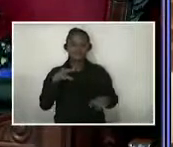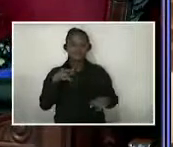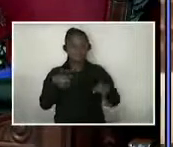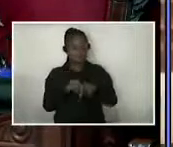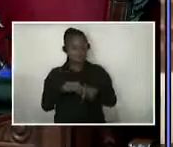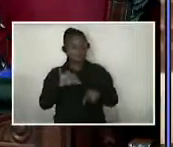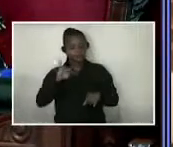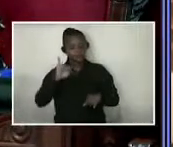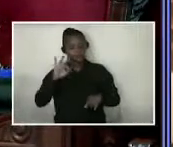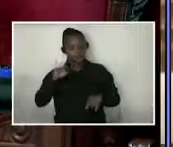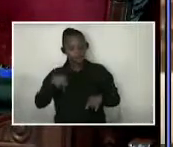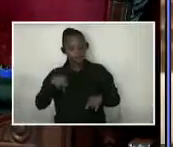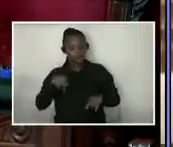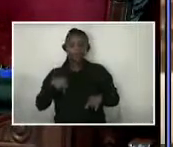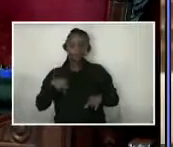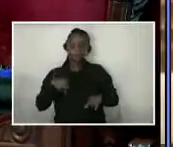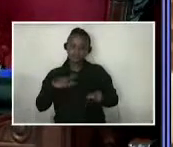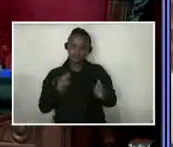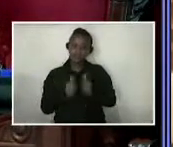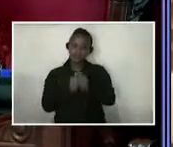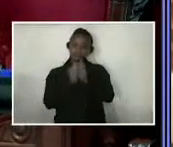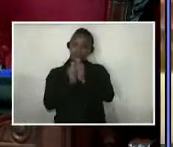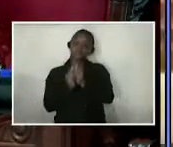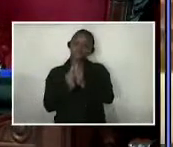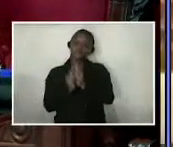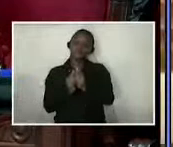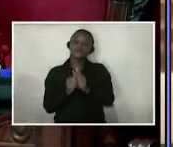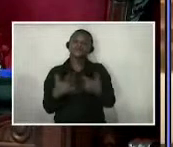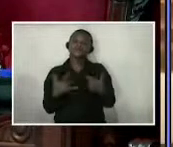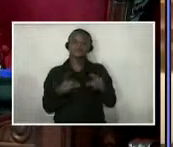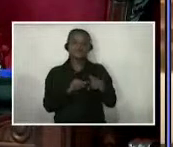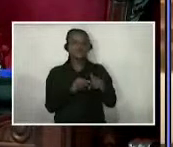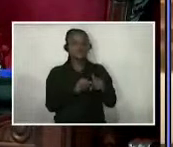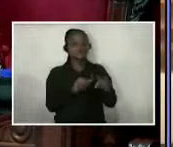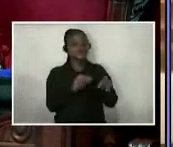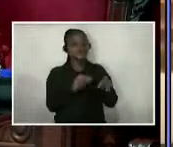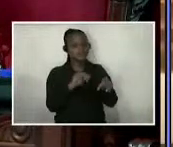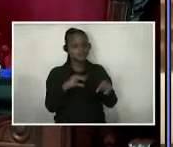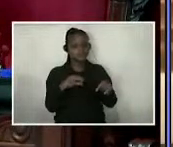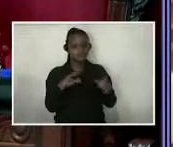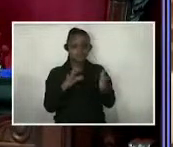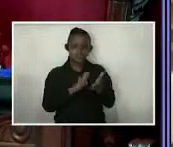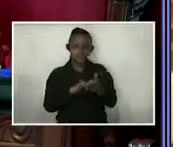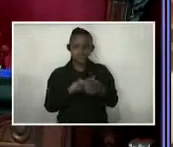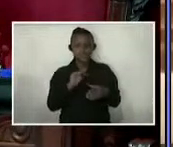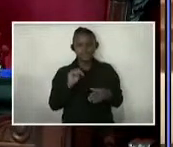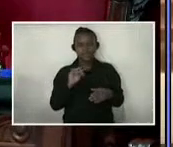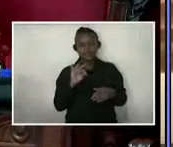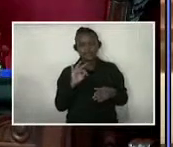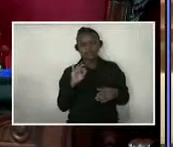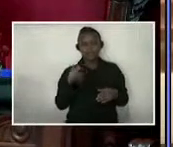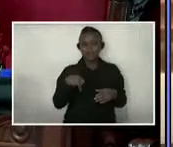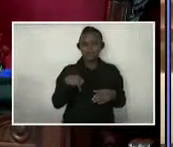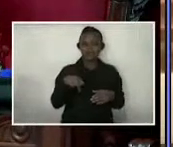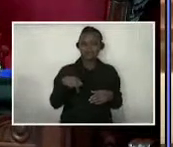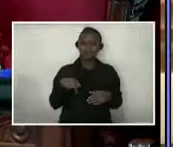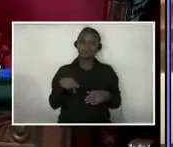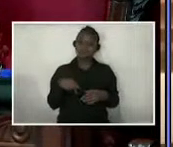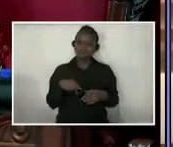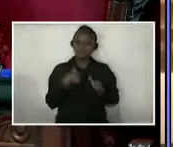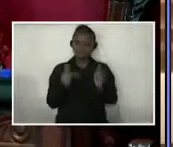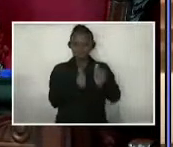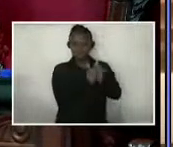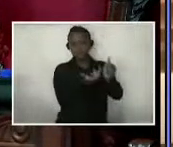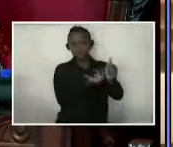cabinet, while the ANC and the NNP did likewise in the Western Cape. However, tension and infighting between